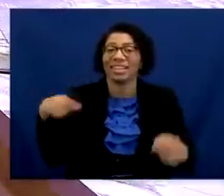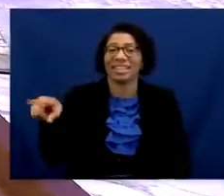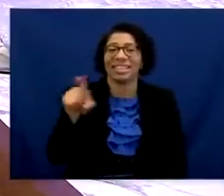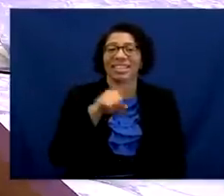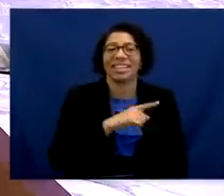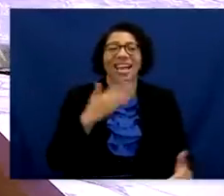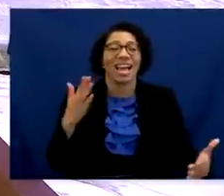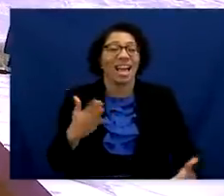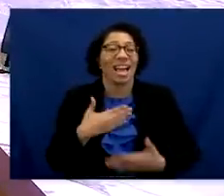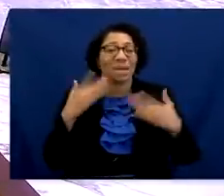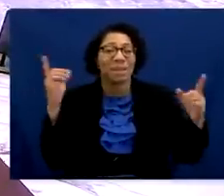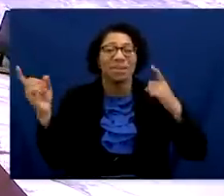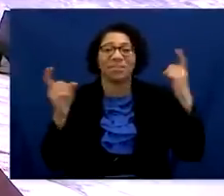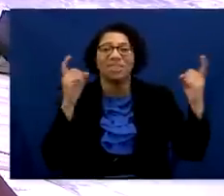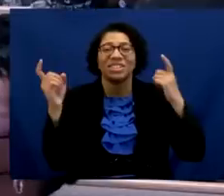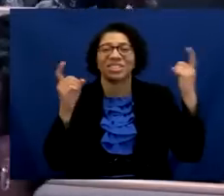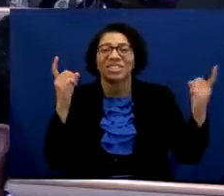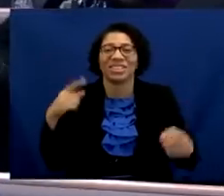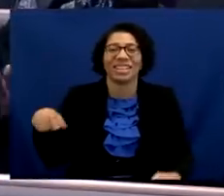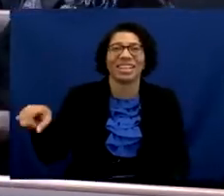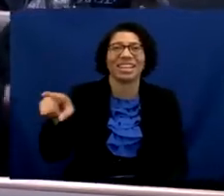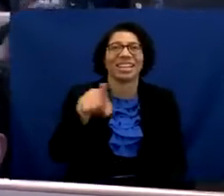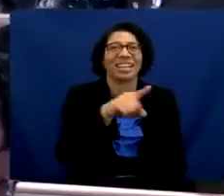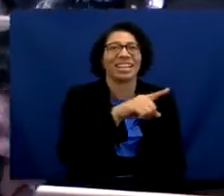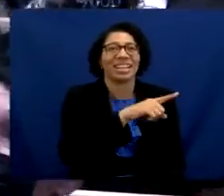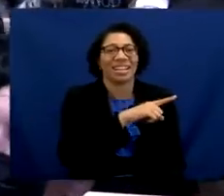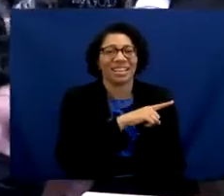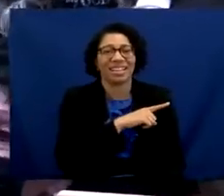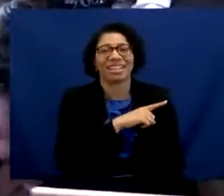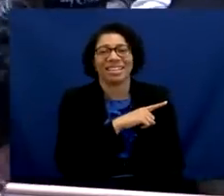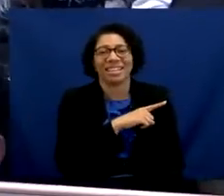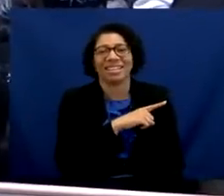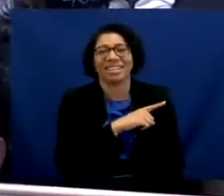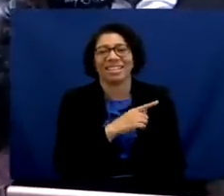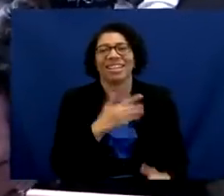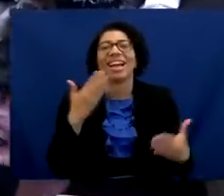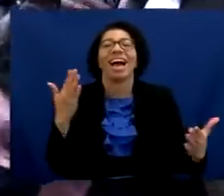anniversary. Happy anniversary. Happy anniversary, everybody.